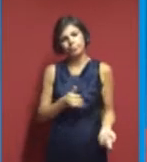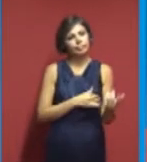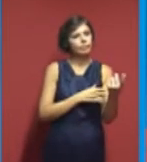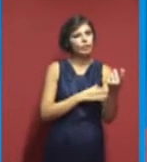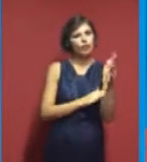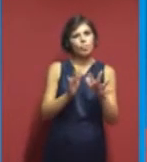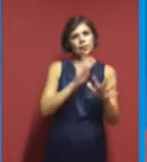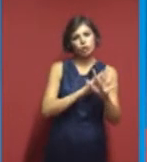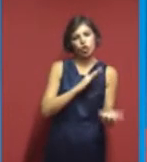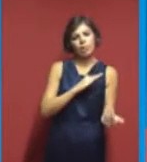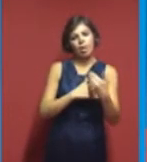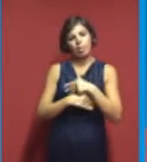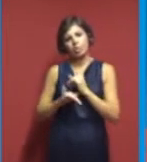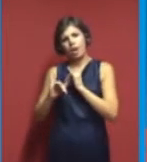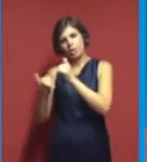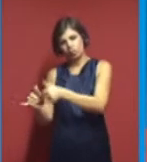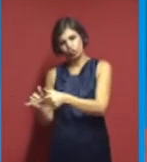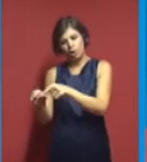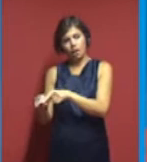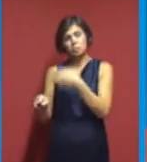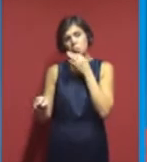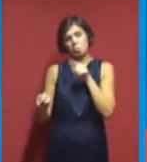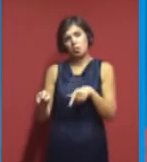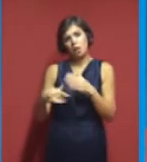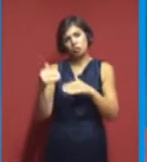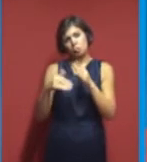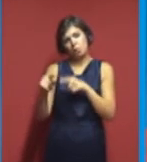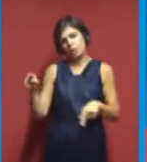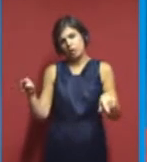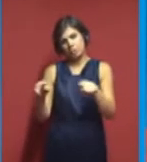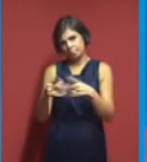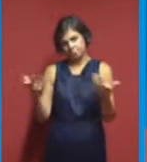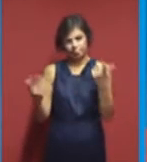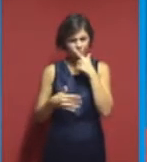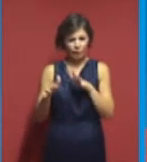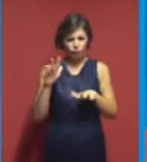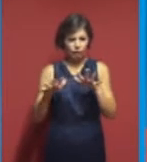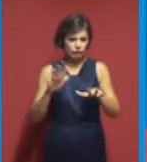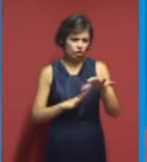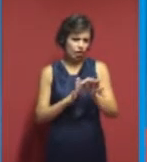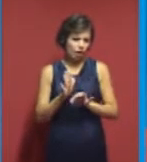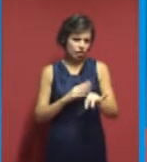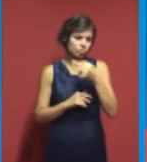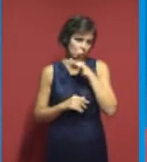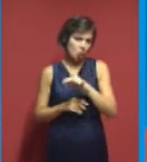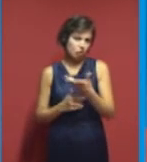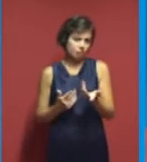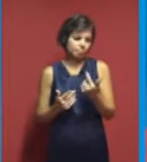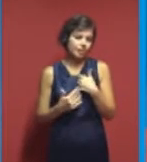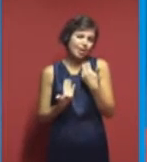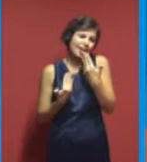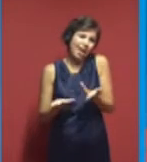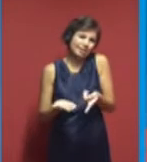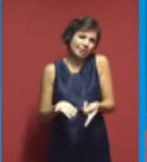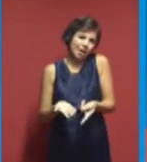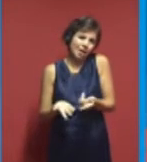that make almost anything, that they can produce themselves, are related with the Prusa talk and also with the laser sword. So imagine that you have a place where you can